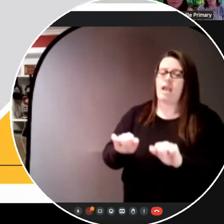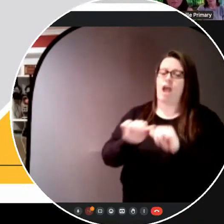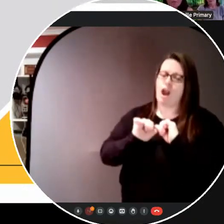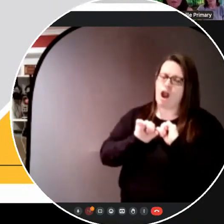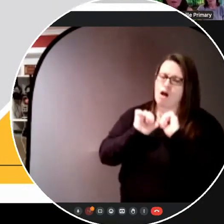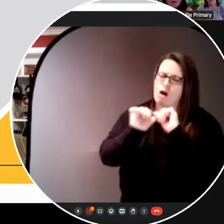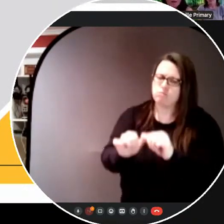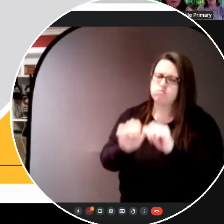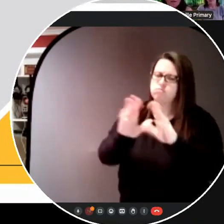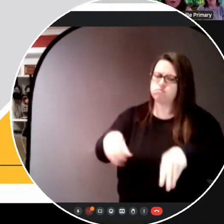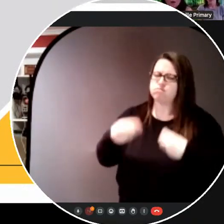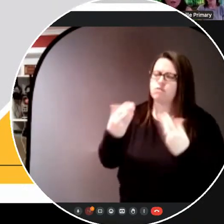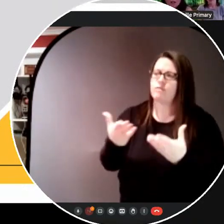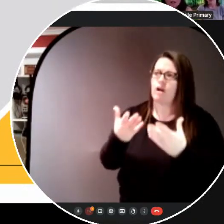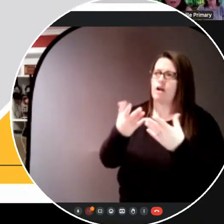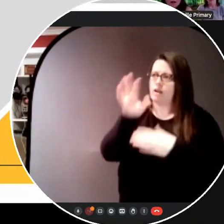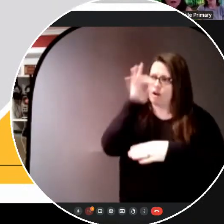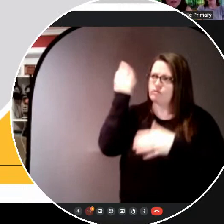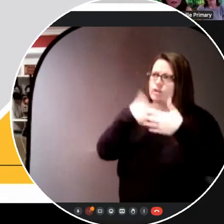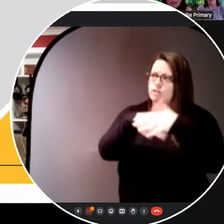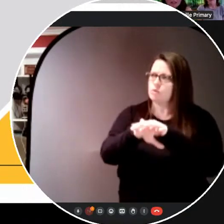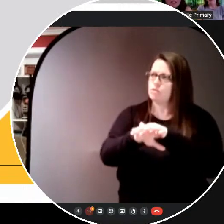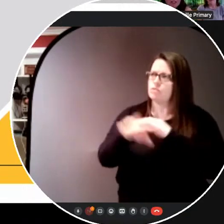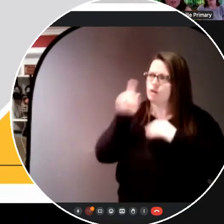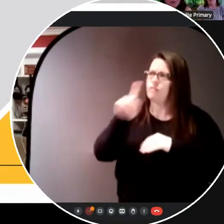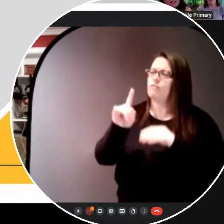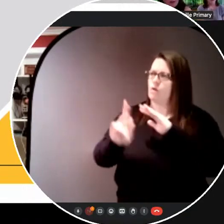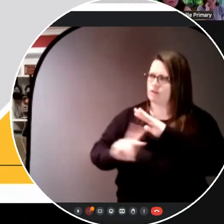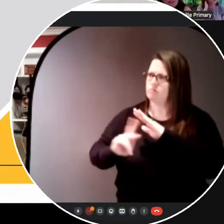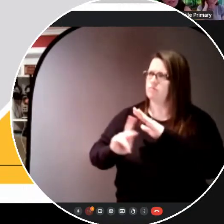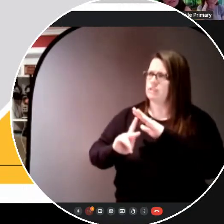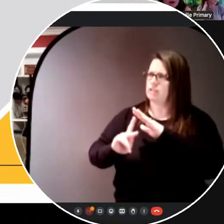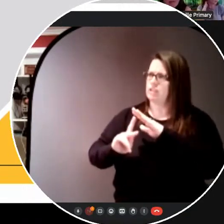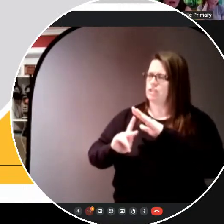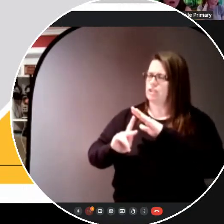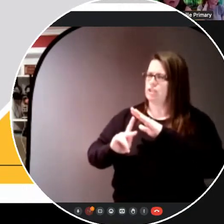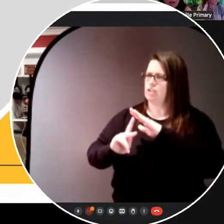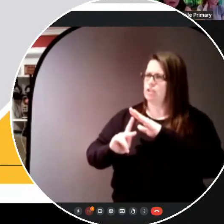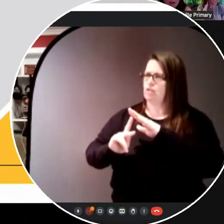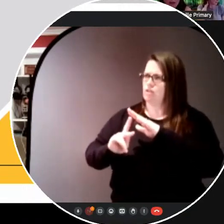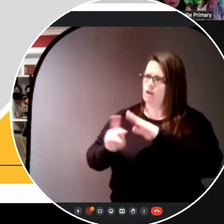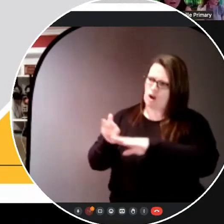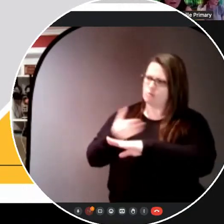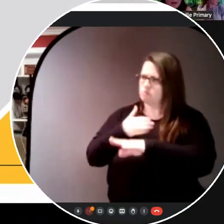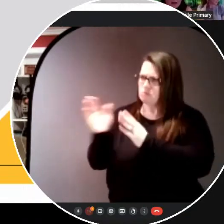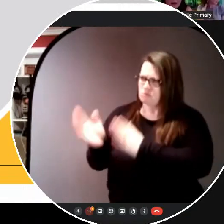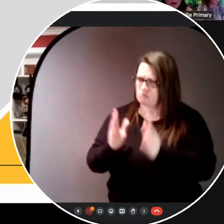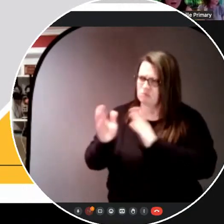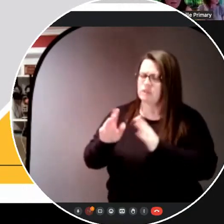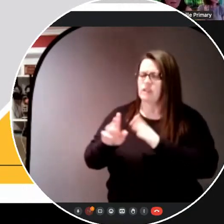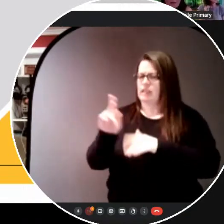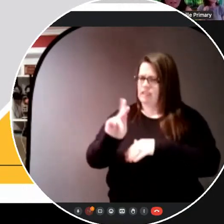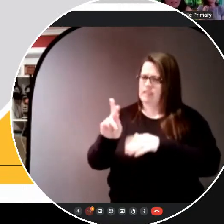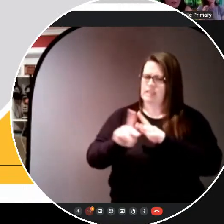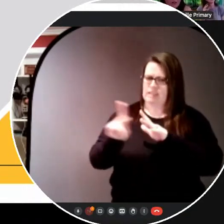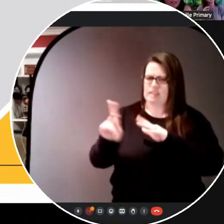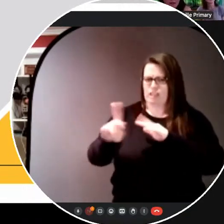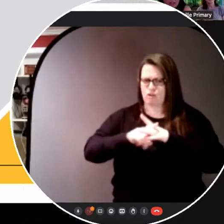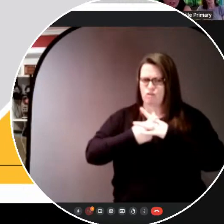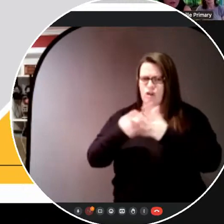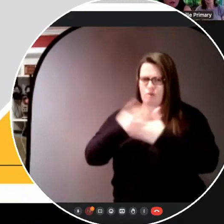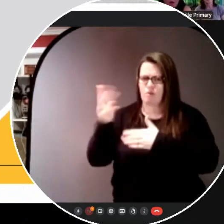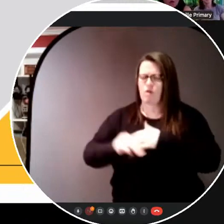start. So in addition to the unique circumstances of our area that